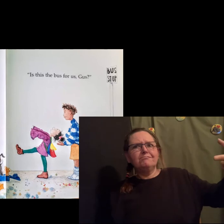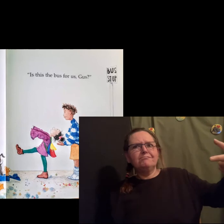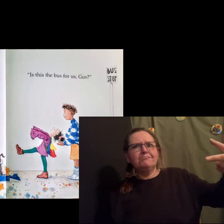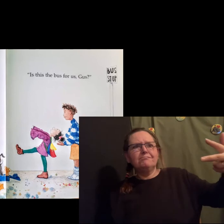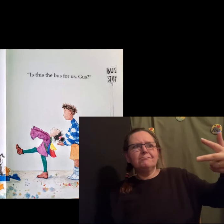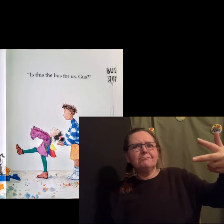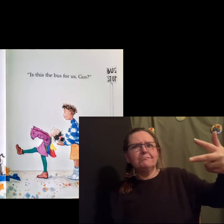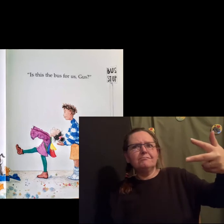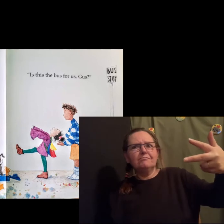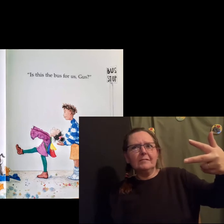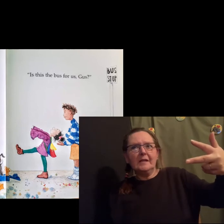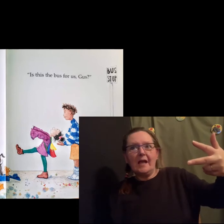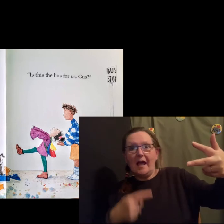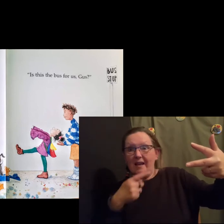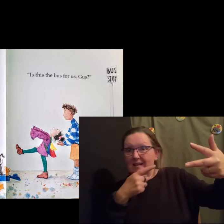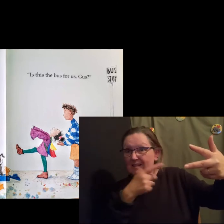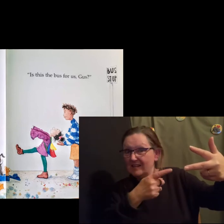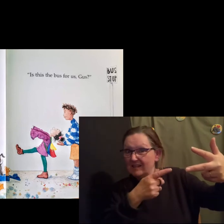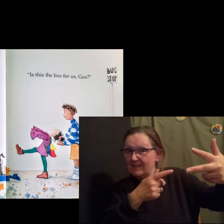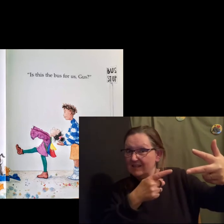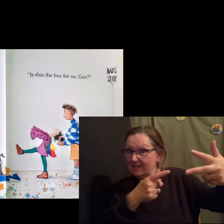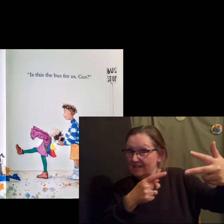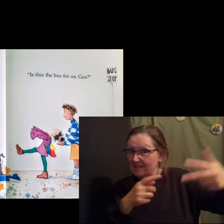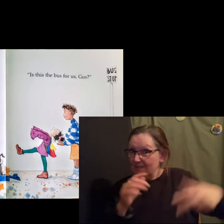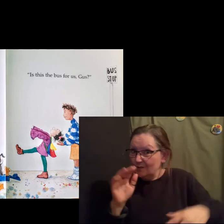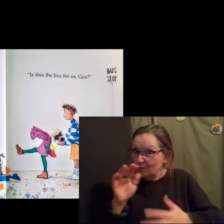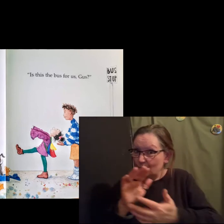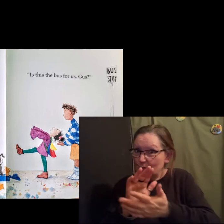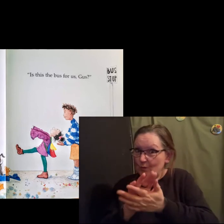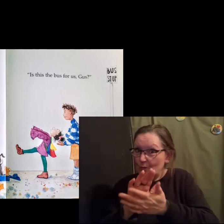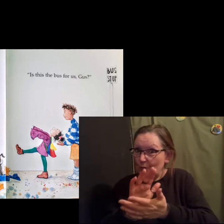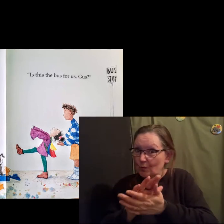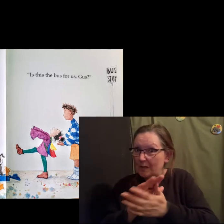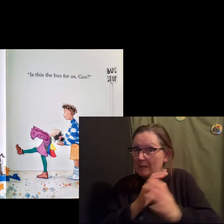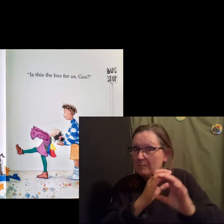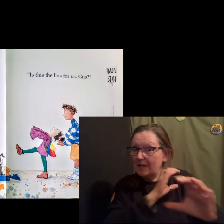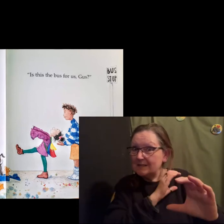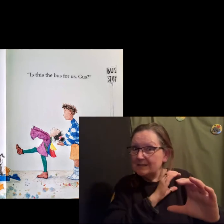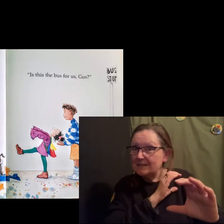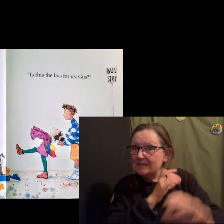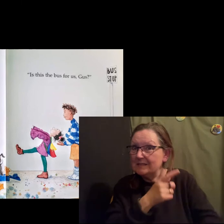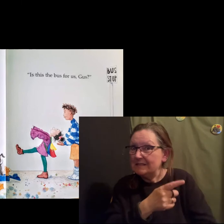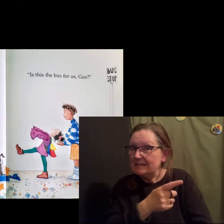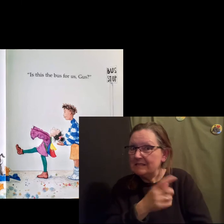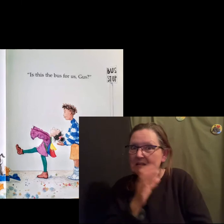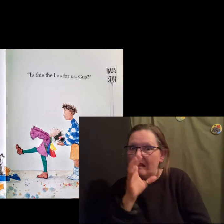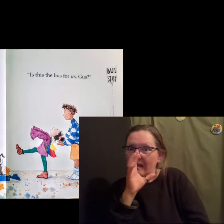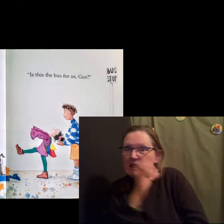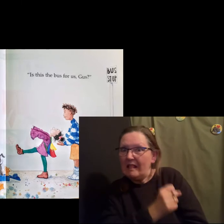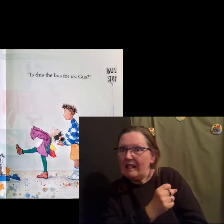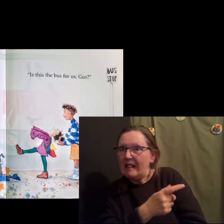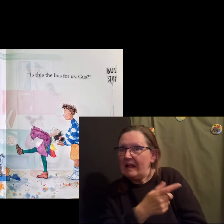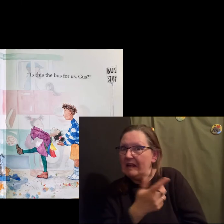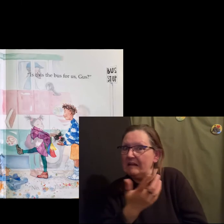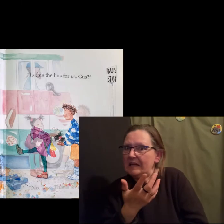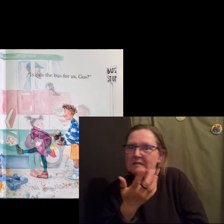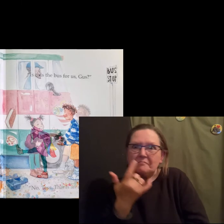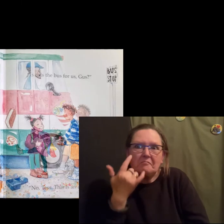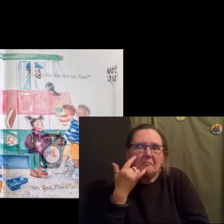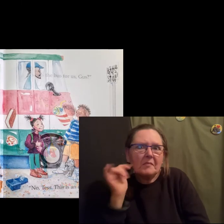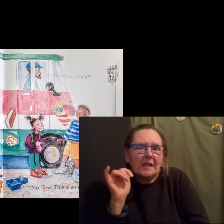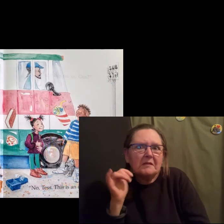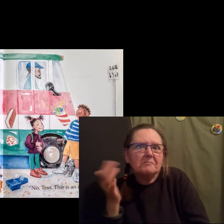like a school bus to you? I like the front, but I don't think so. Shall we see?